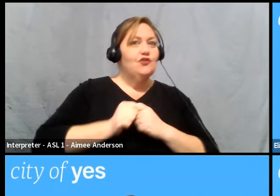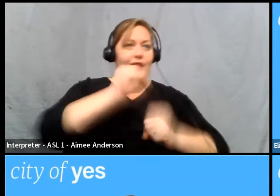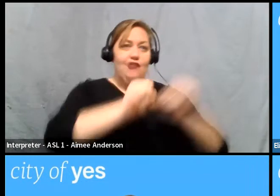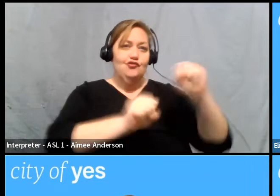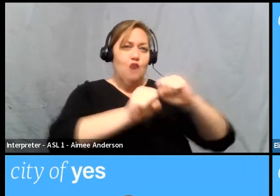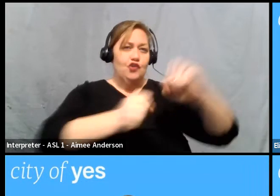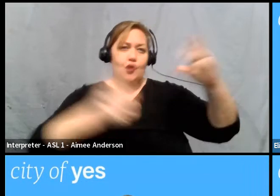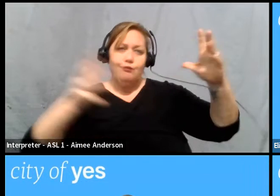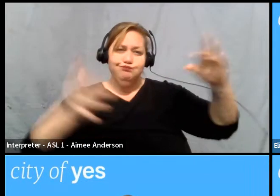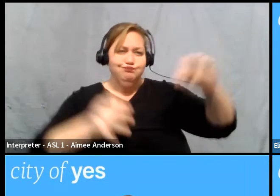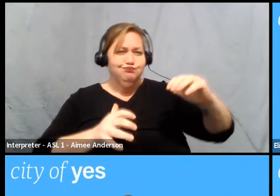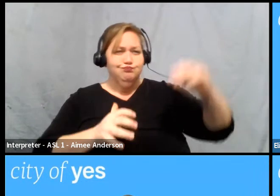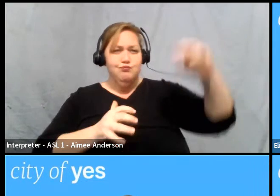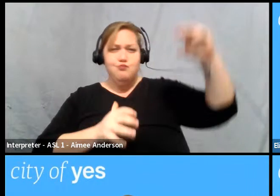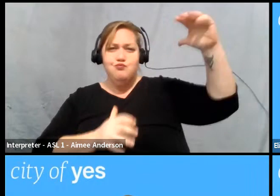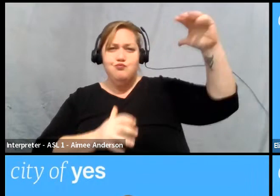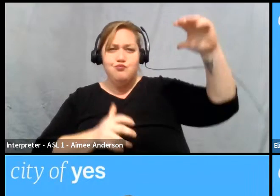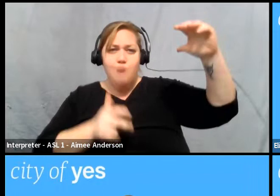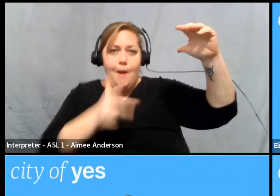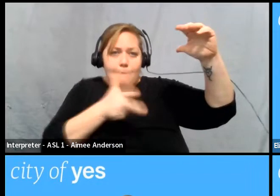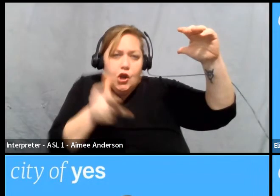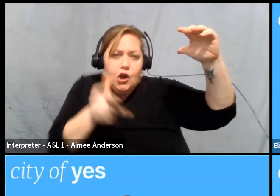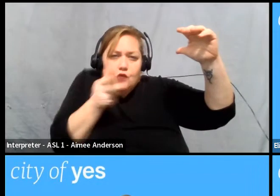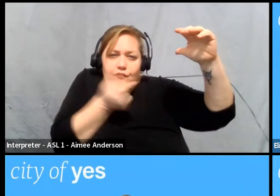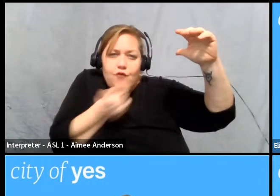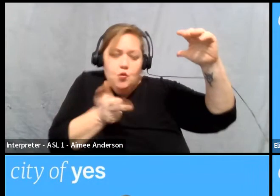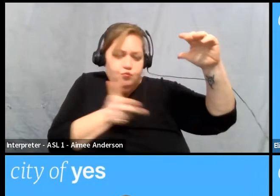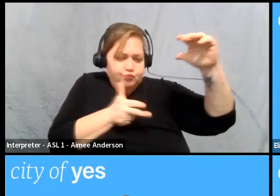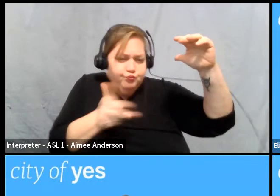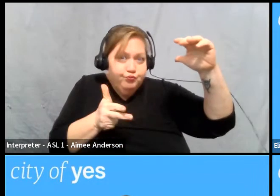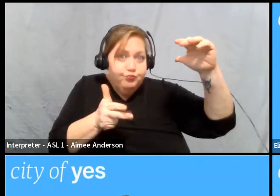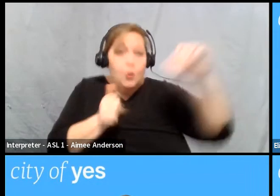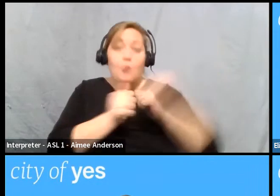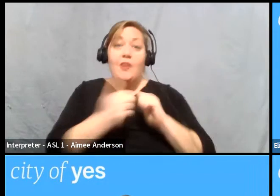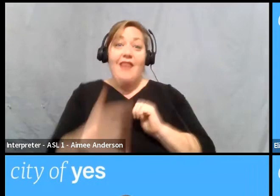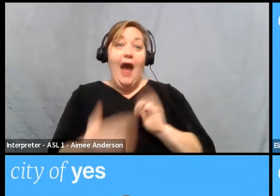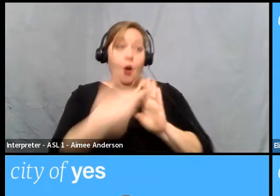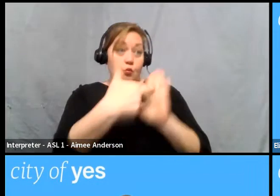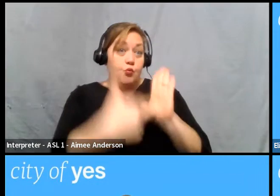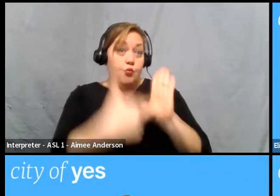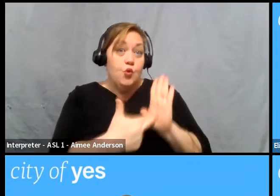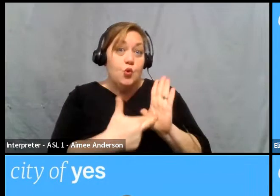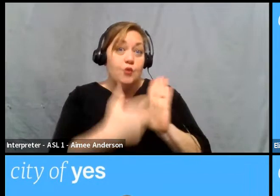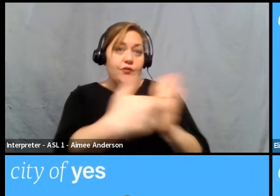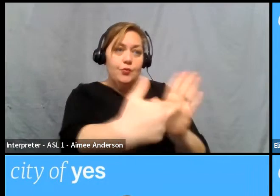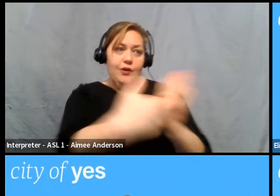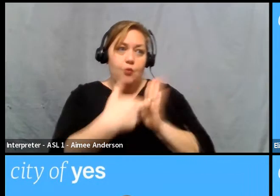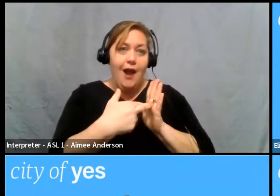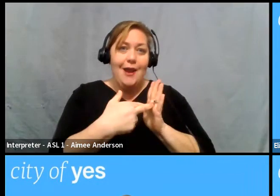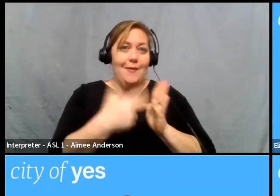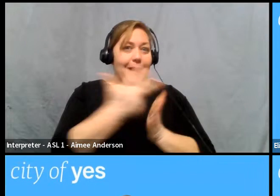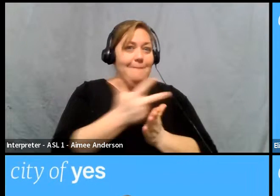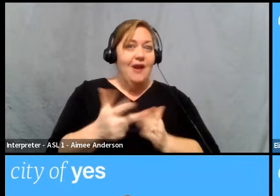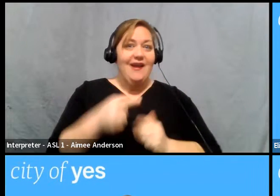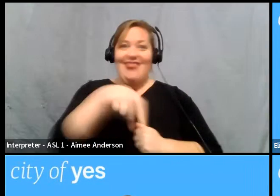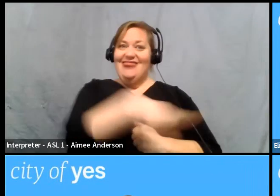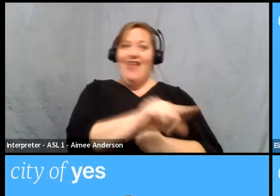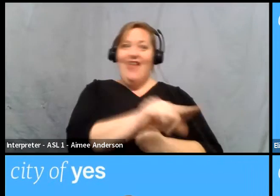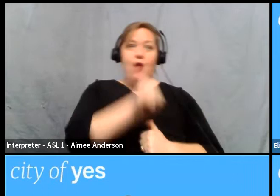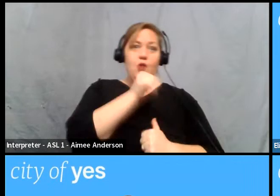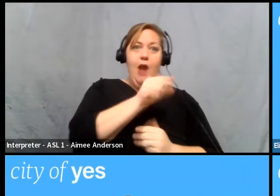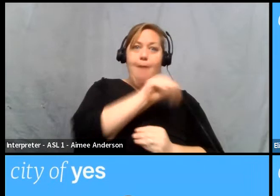as possible and the parking as little as possible. Without regulations requiring parking, they will not put